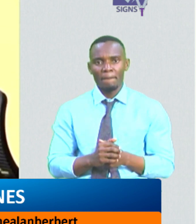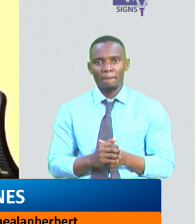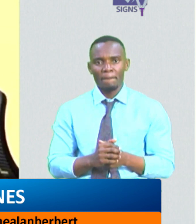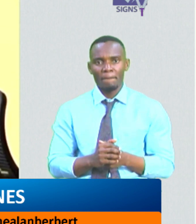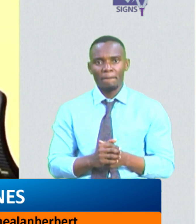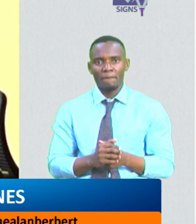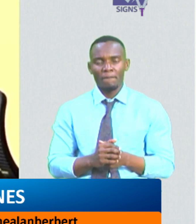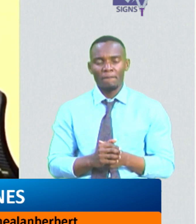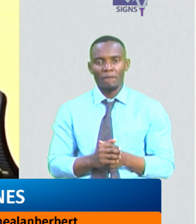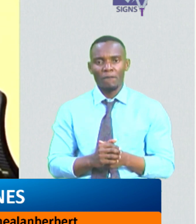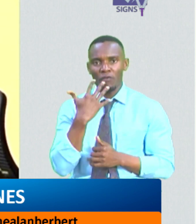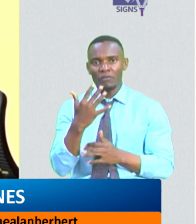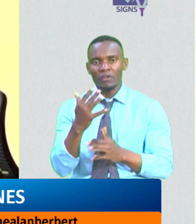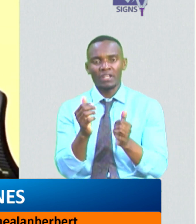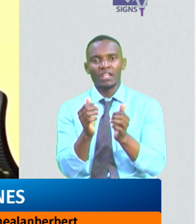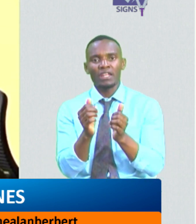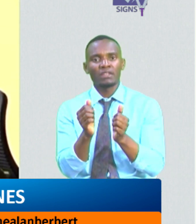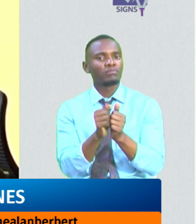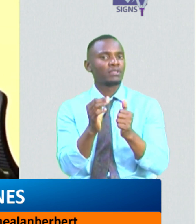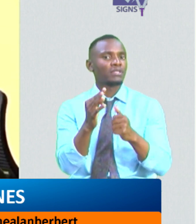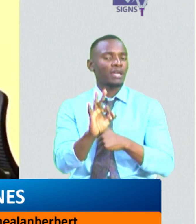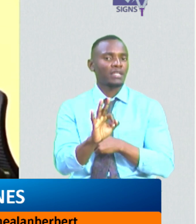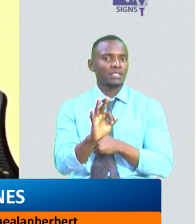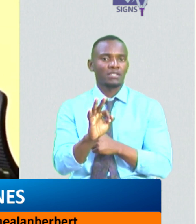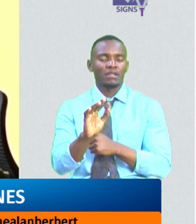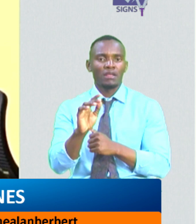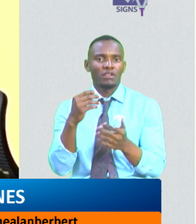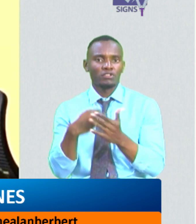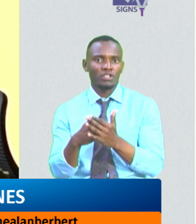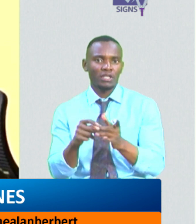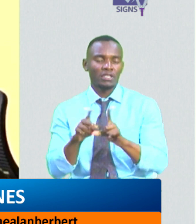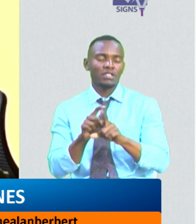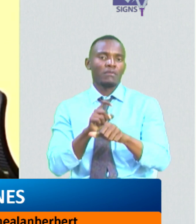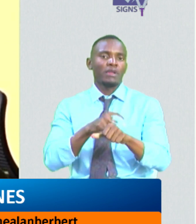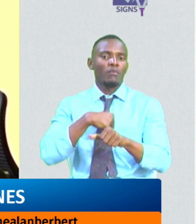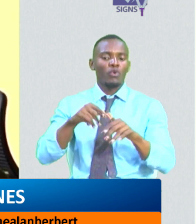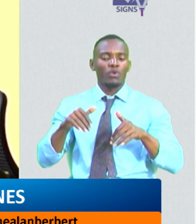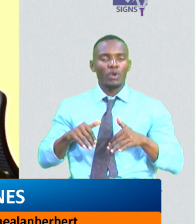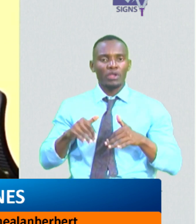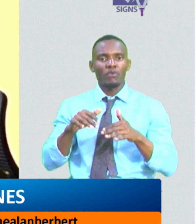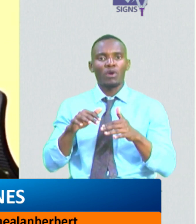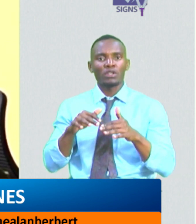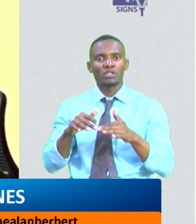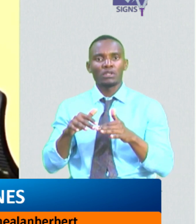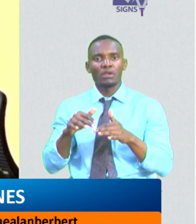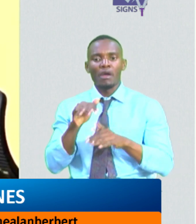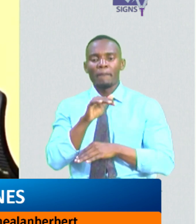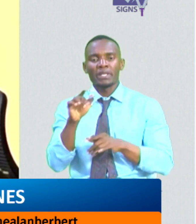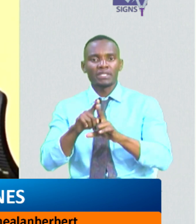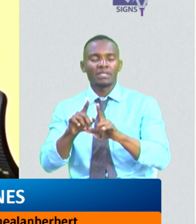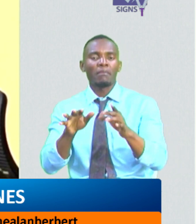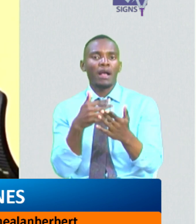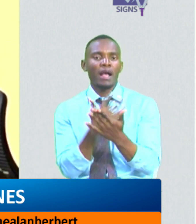550,000 Kenya shillings. Pending plea and or the arrest of the first accused